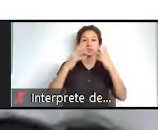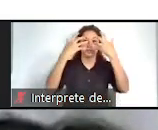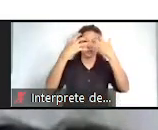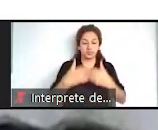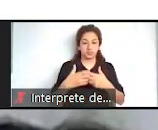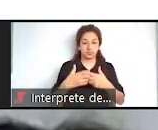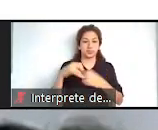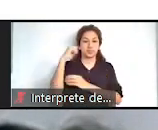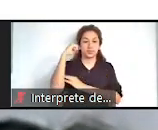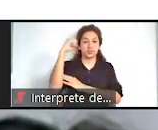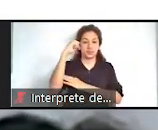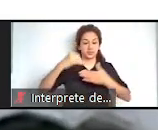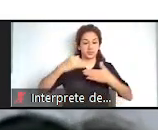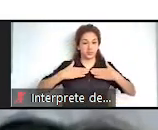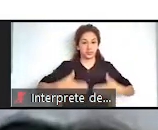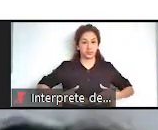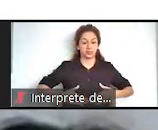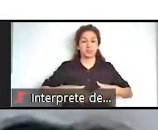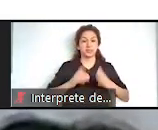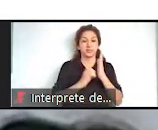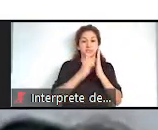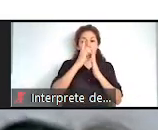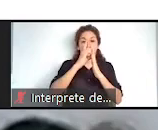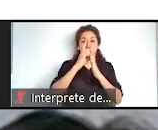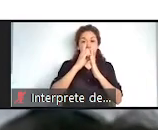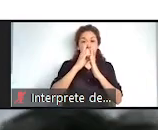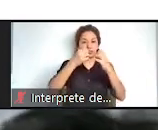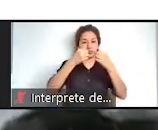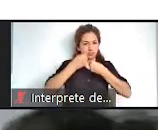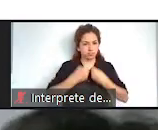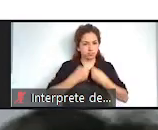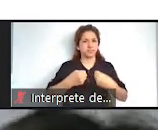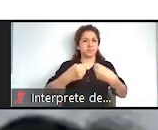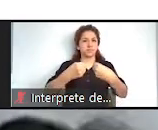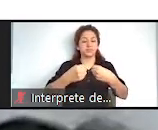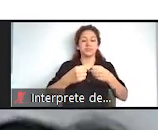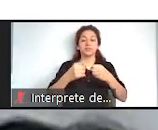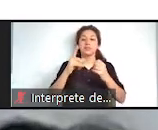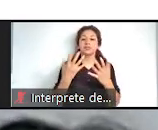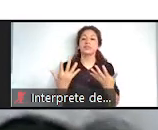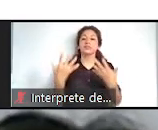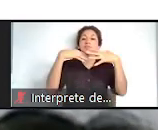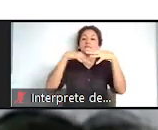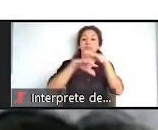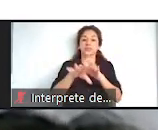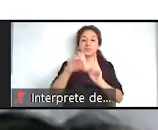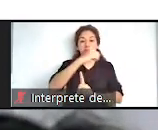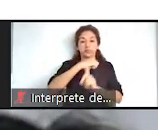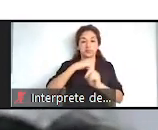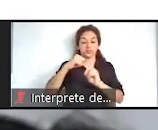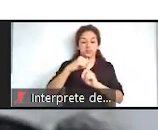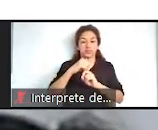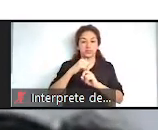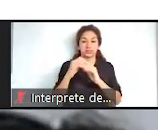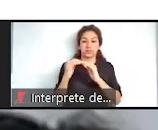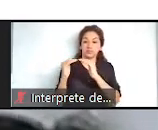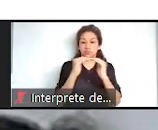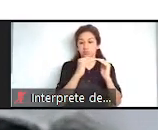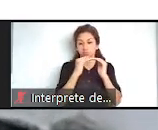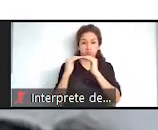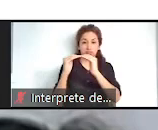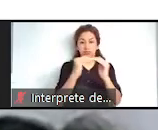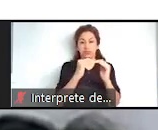topics of businesses at human rights sustainable development social inclusion